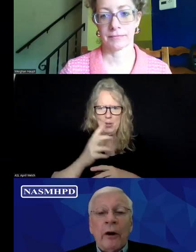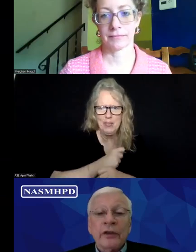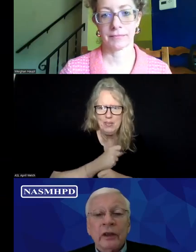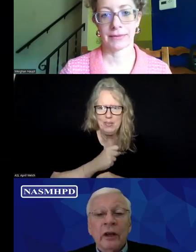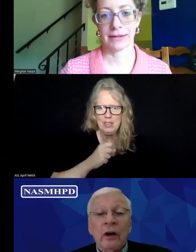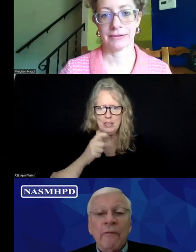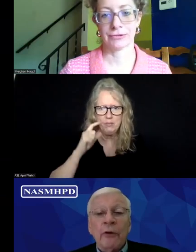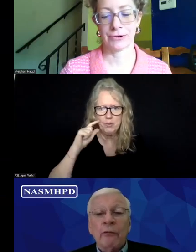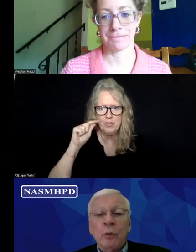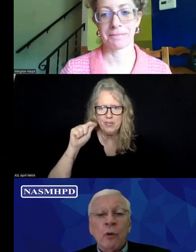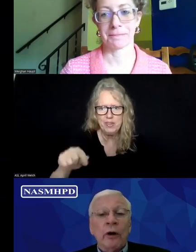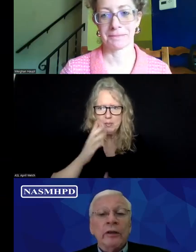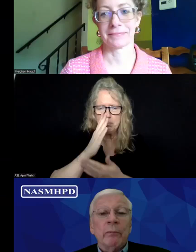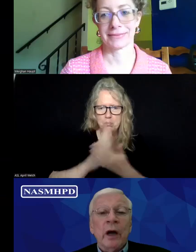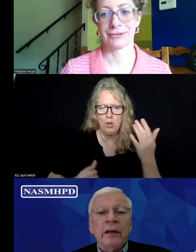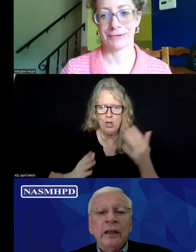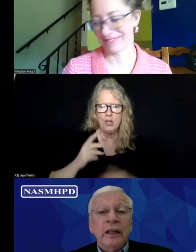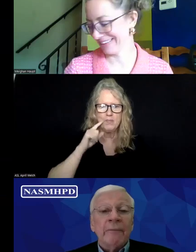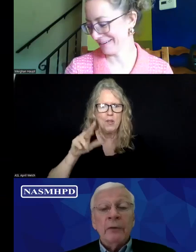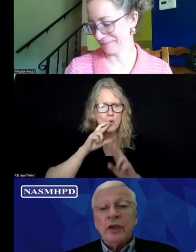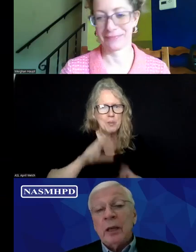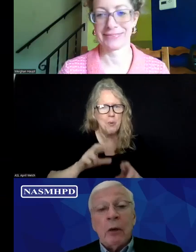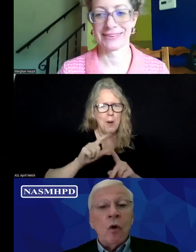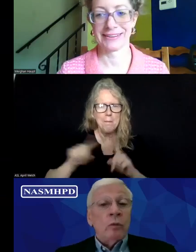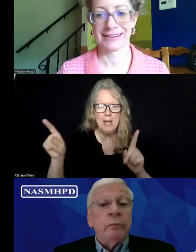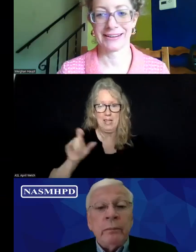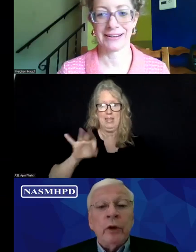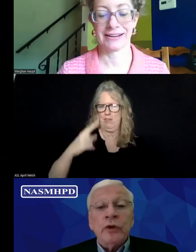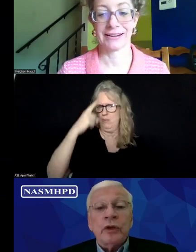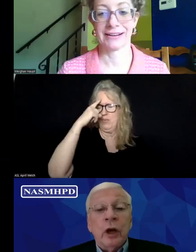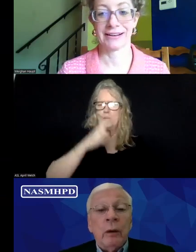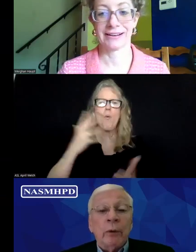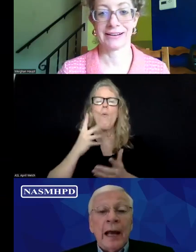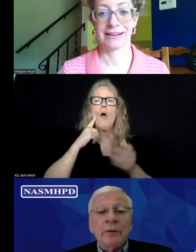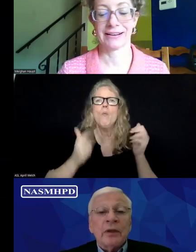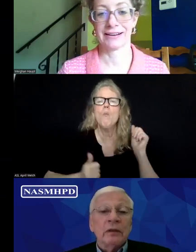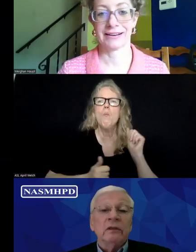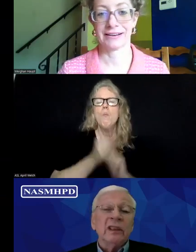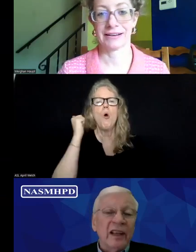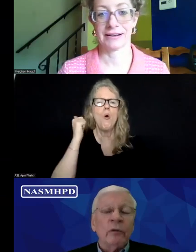this part of the report, but Sure. Yeah. if I was thinking about what would be most